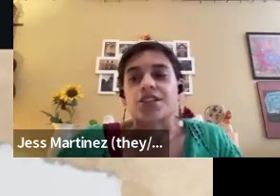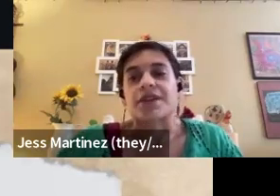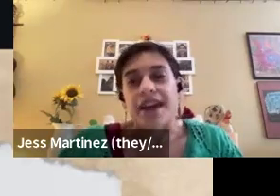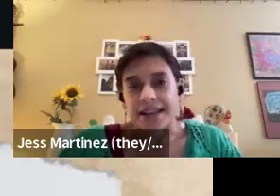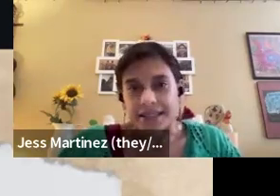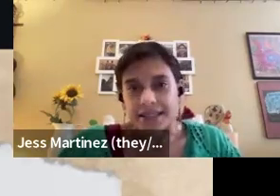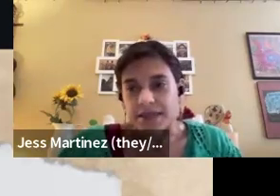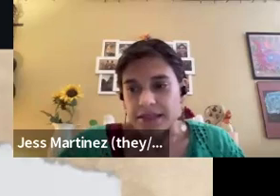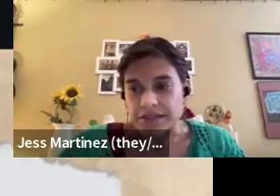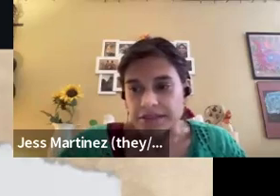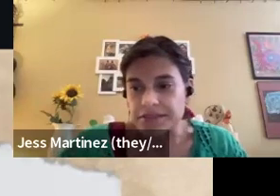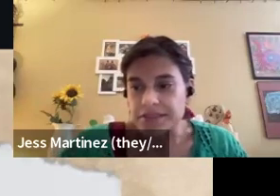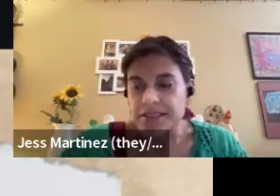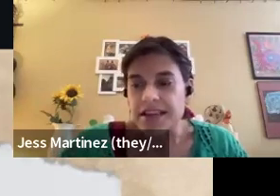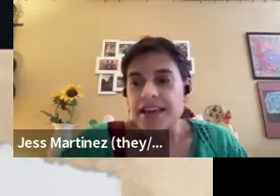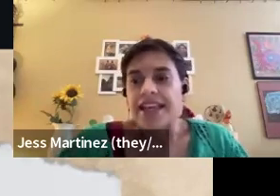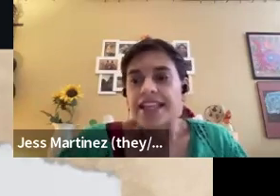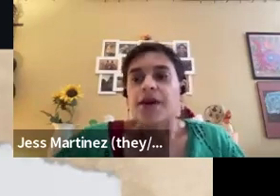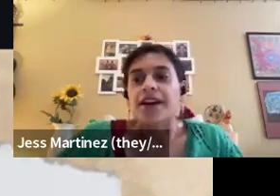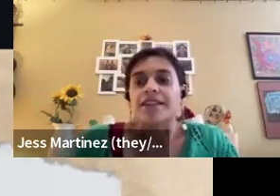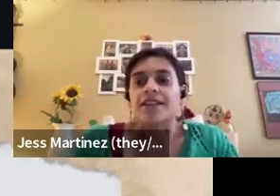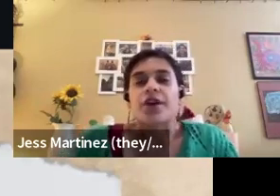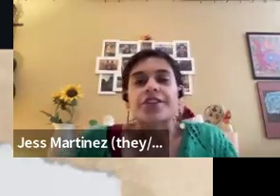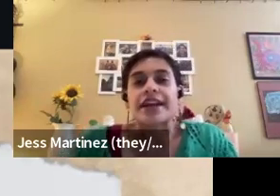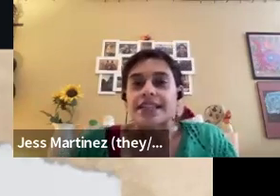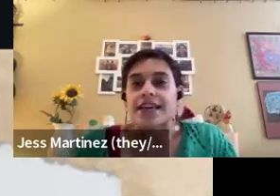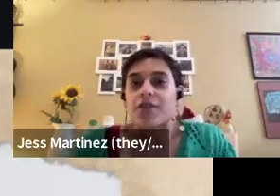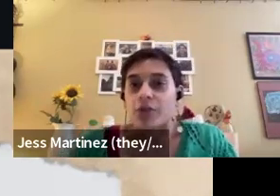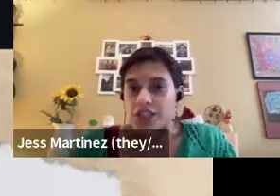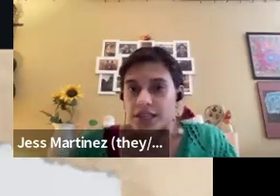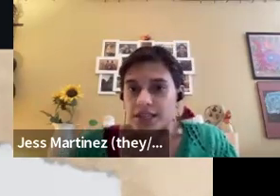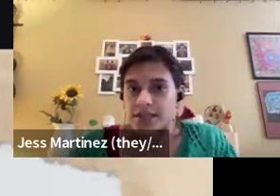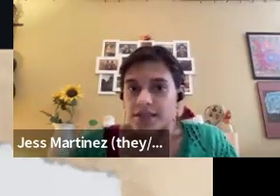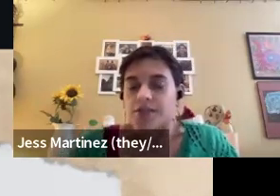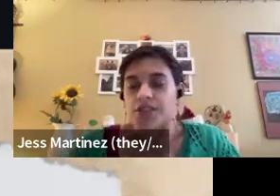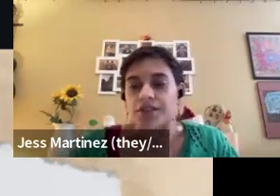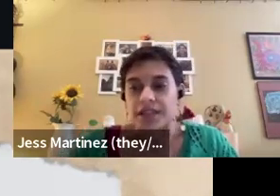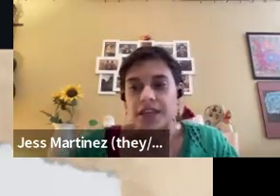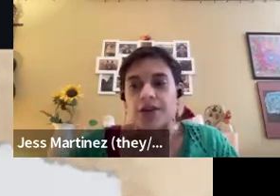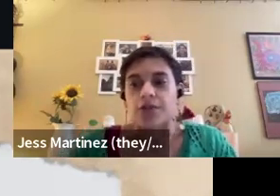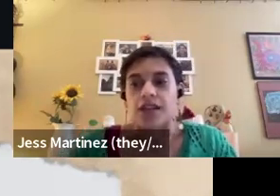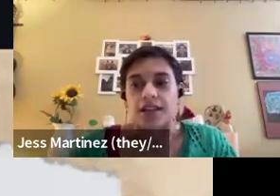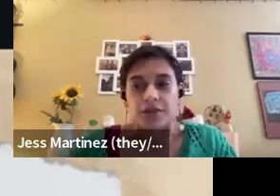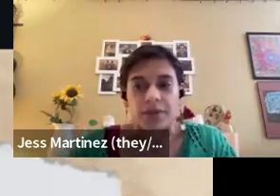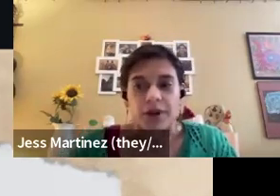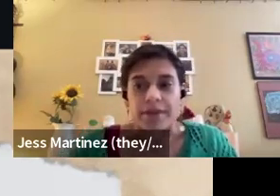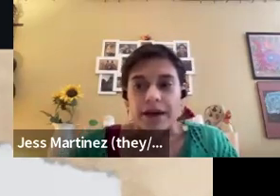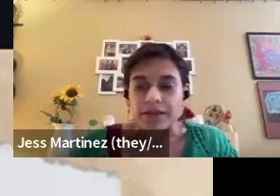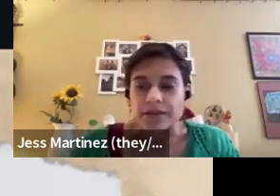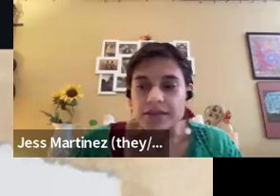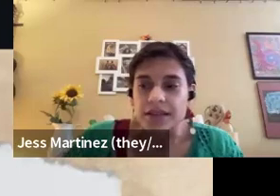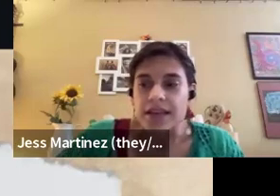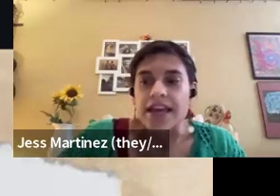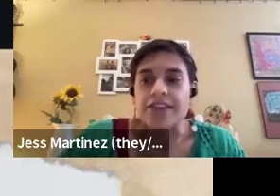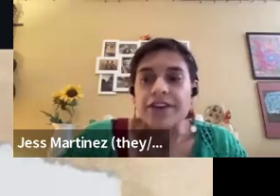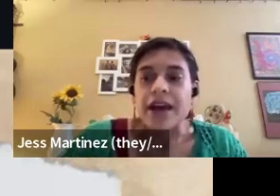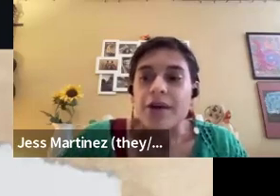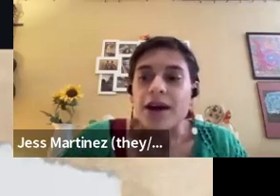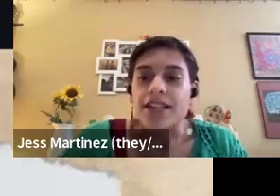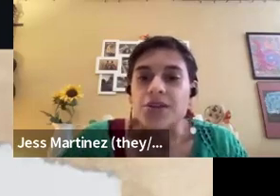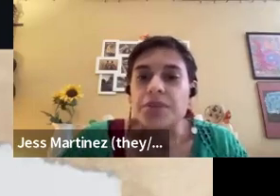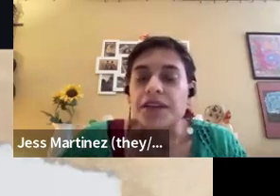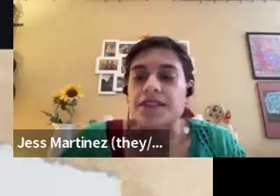this and showing kindness to myself. It's part of this broader idea of homing justice, which the video will talk a little bit more about.